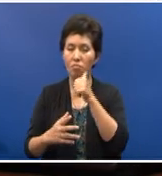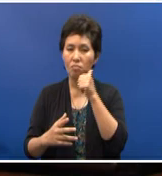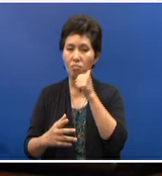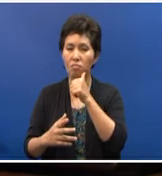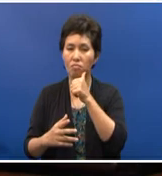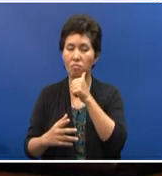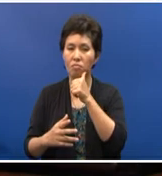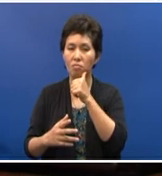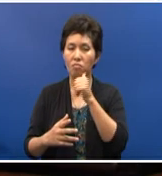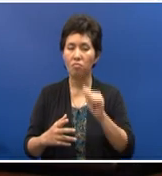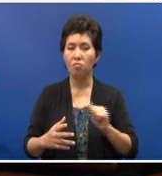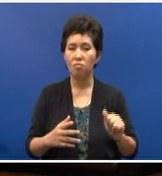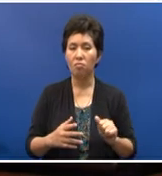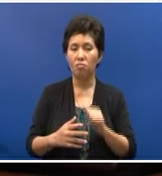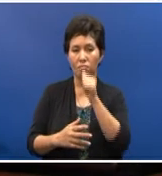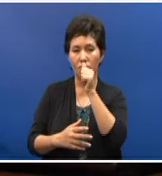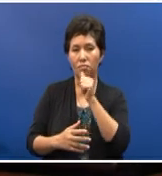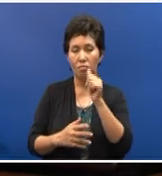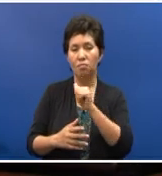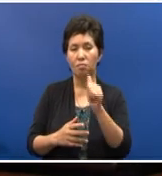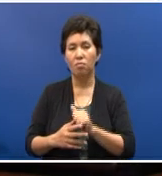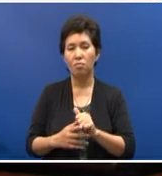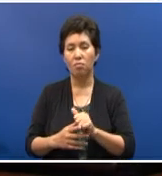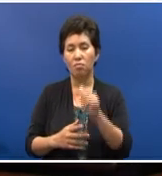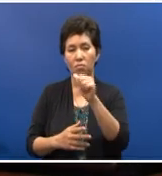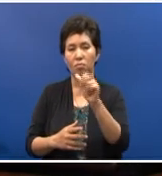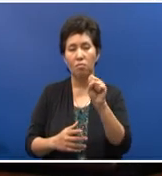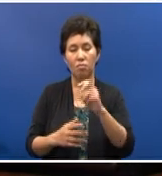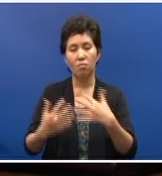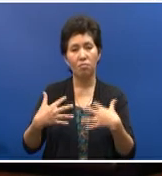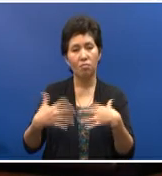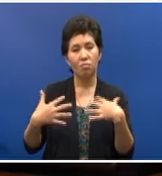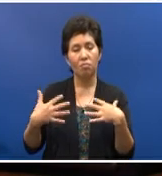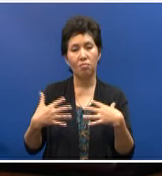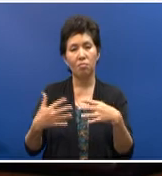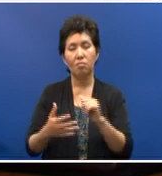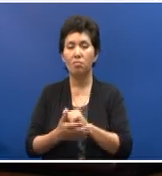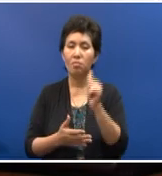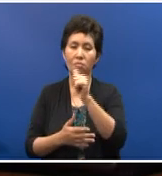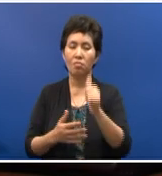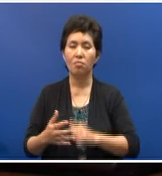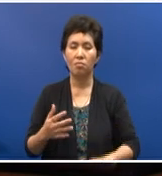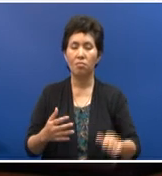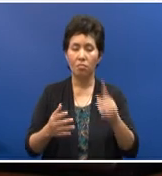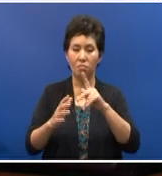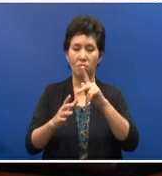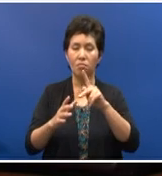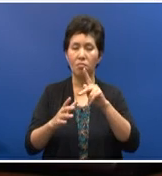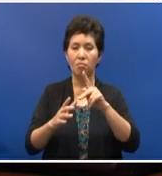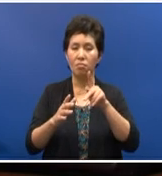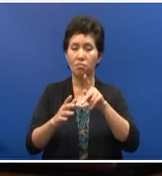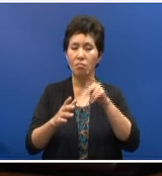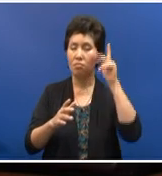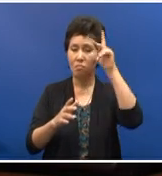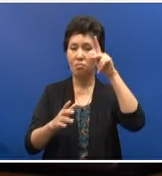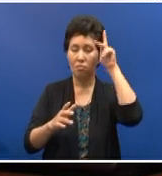girls do not seem to suffer from any anxiety, okay, or any types of psychological disturbance,